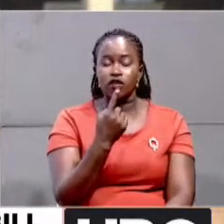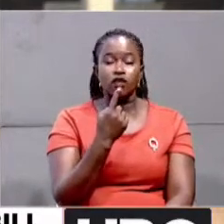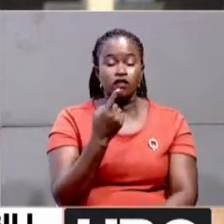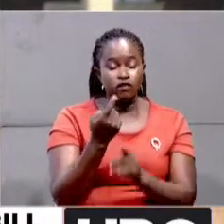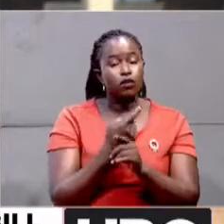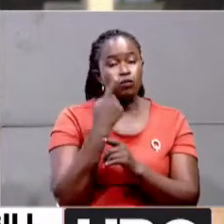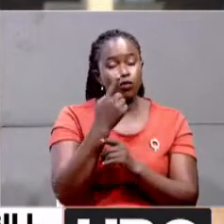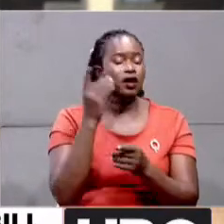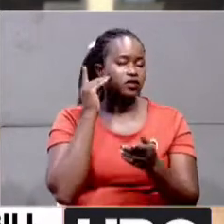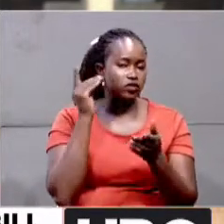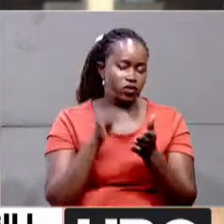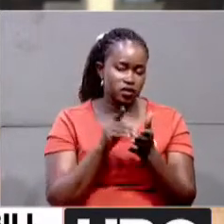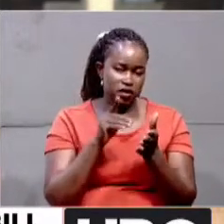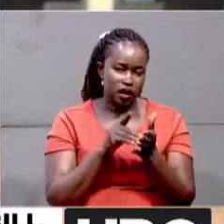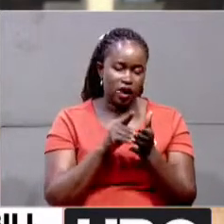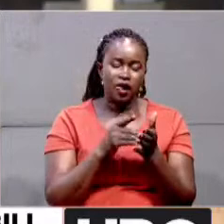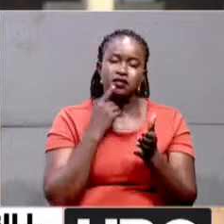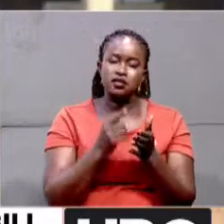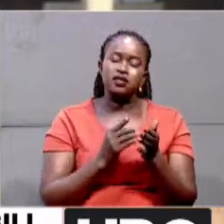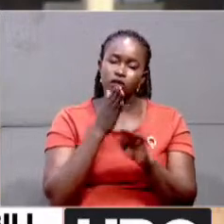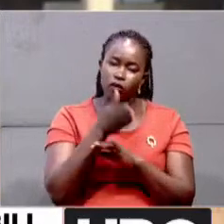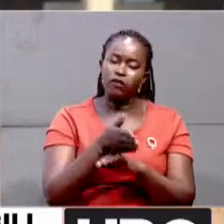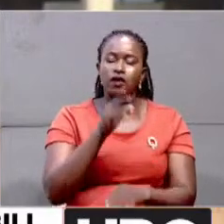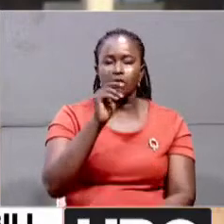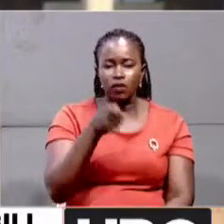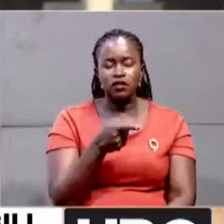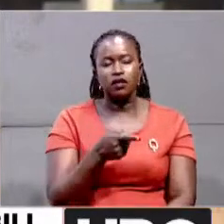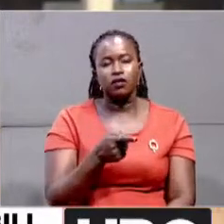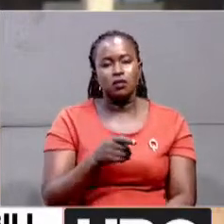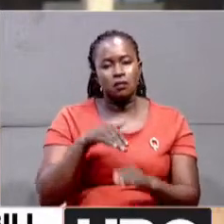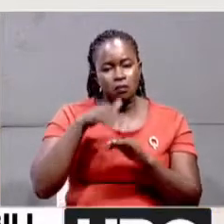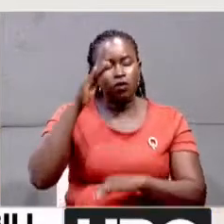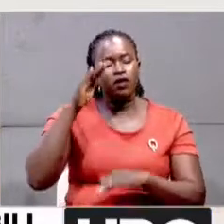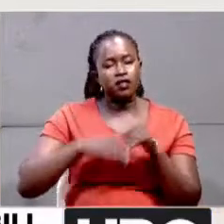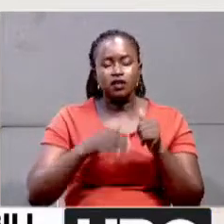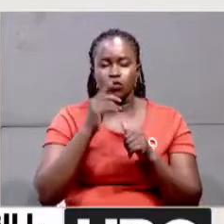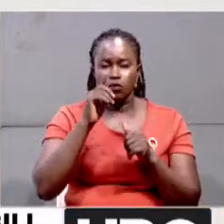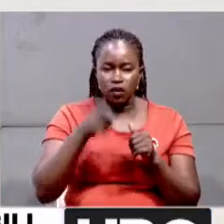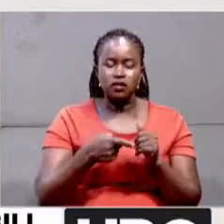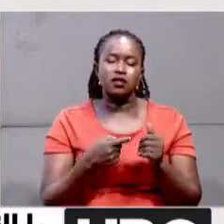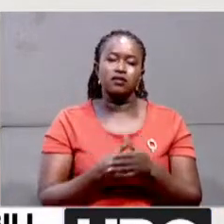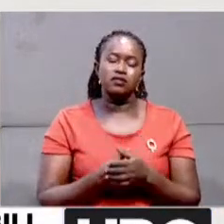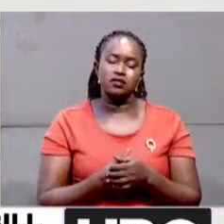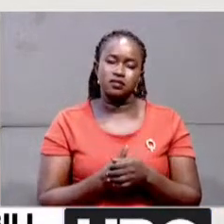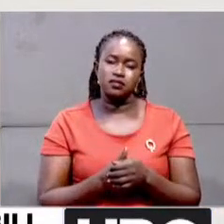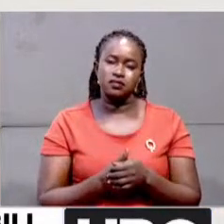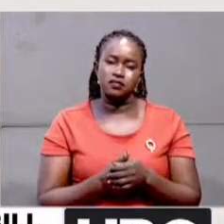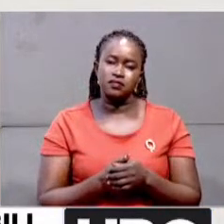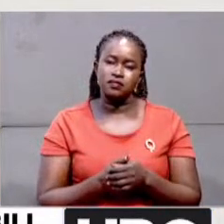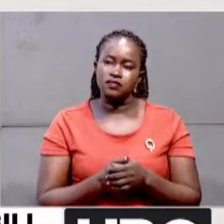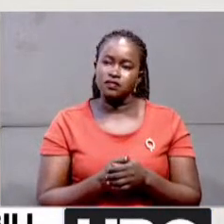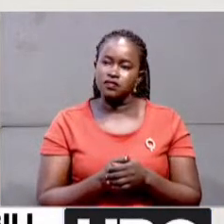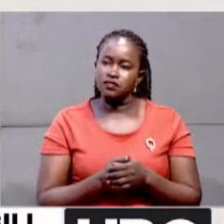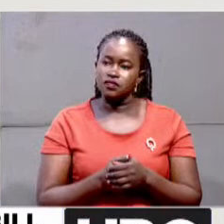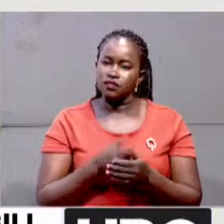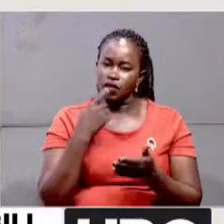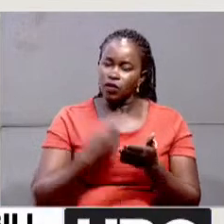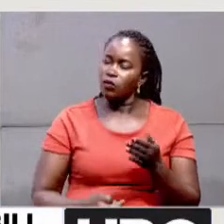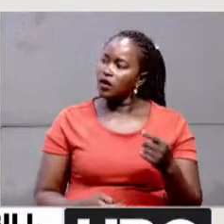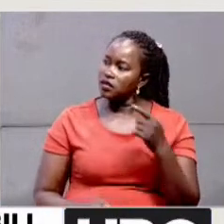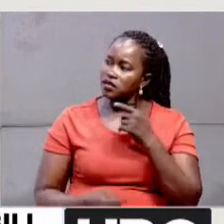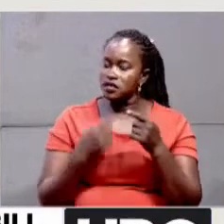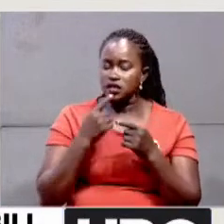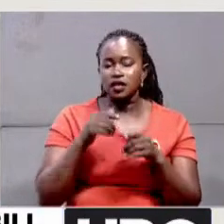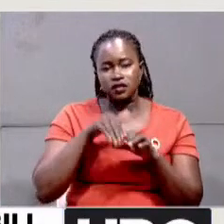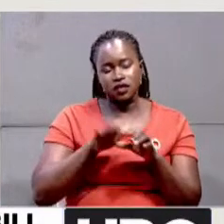doctor that over 1,000, there were more than 1,000. Sharon Slater and what she says in her book. There